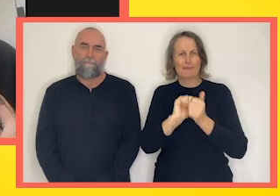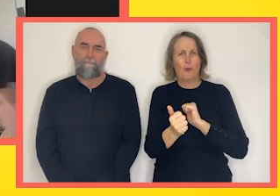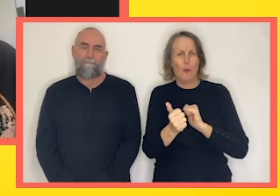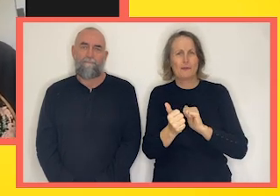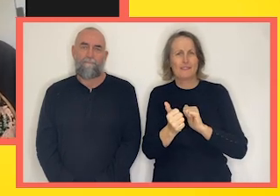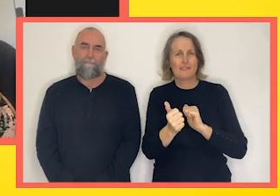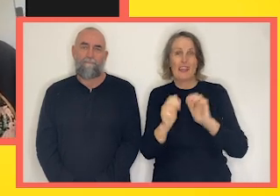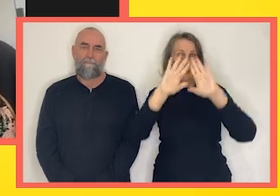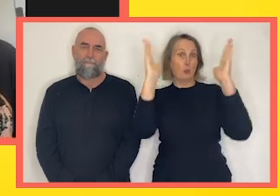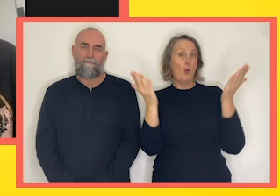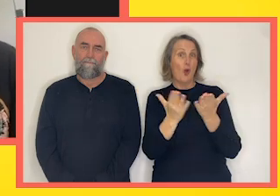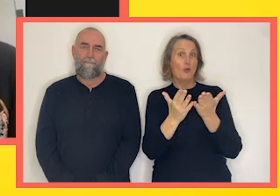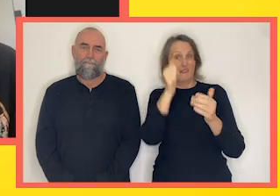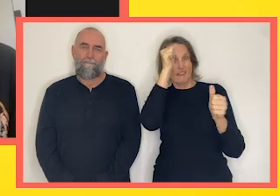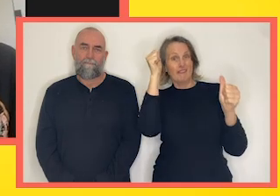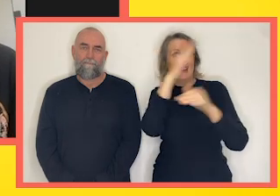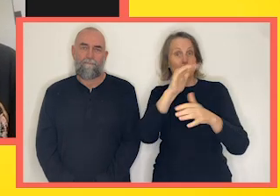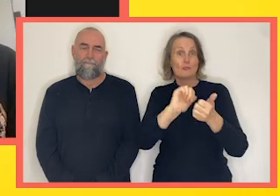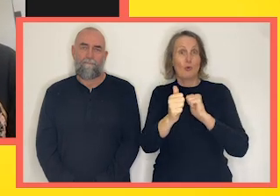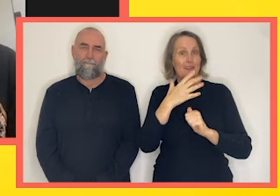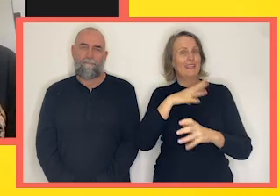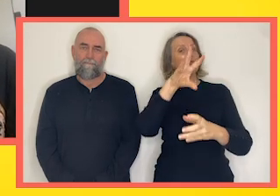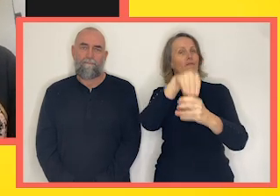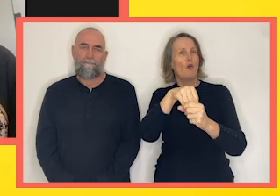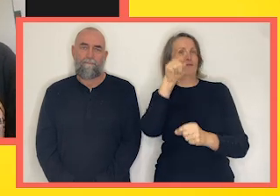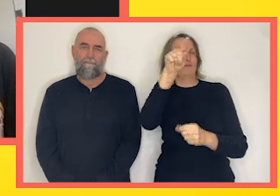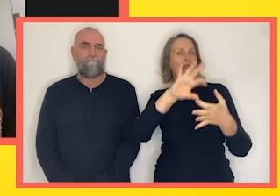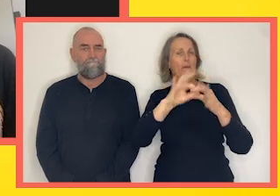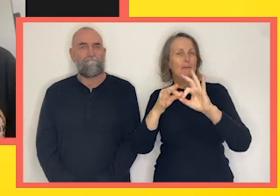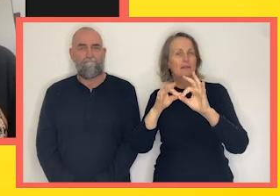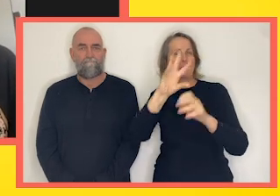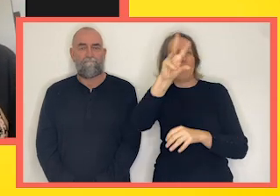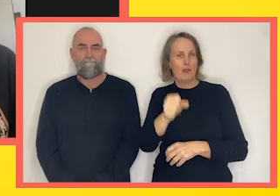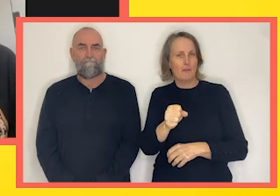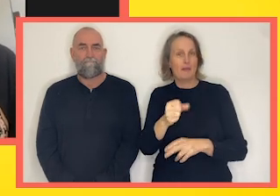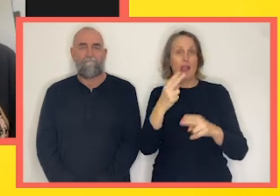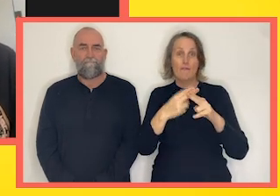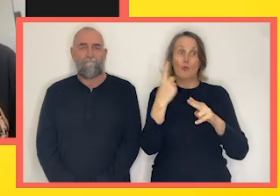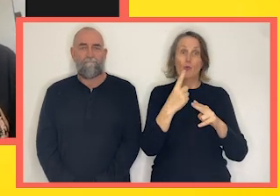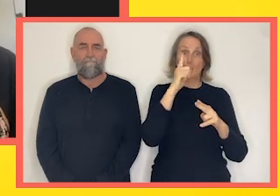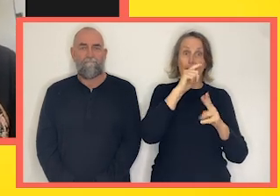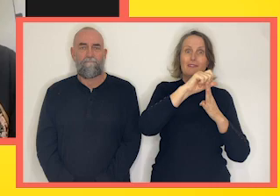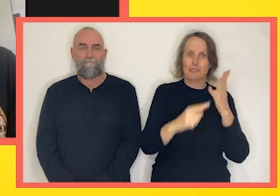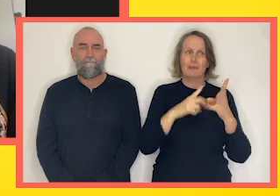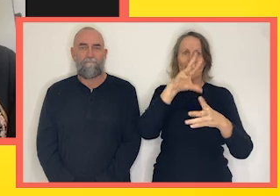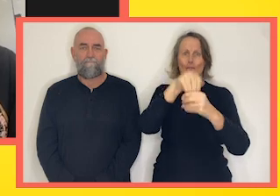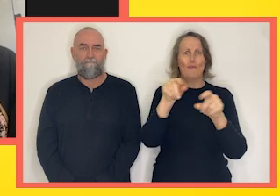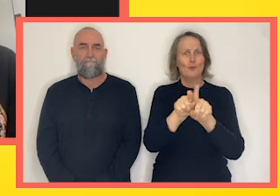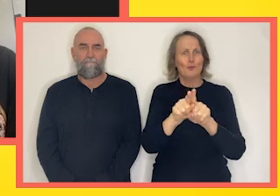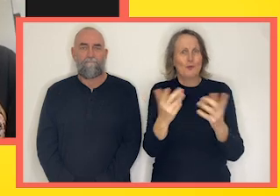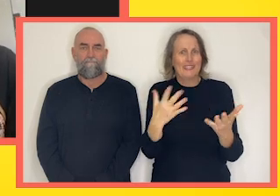sport, and it's a world iconic sport. Like, it just needs to be there, and it needs to be for the parasurfers as well.